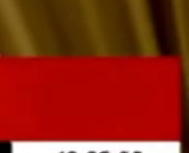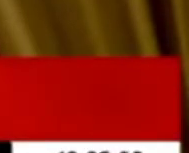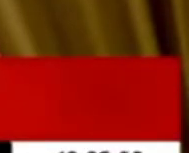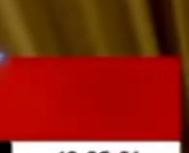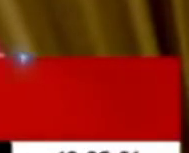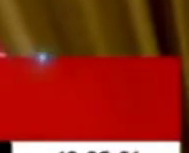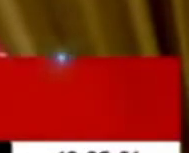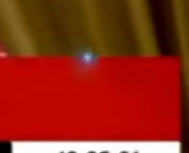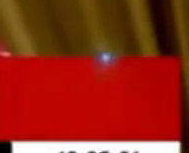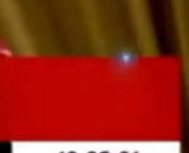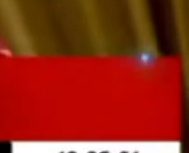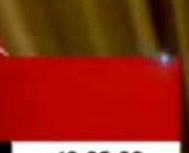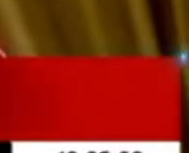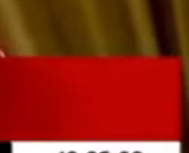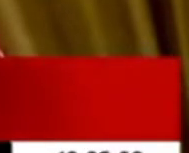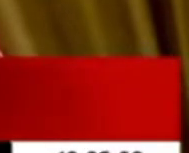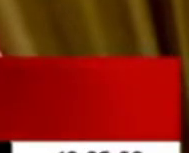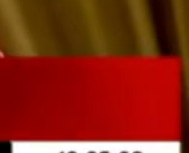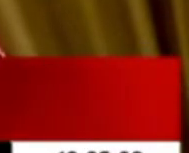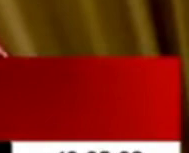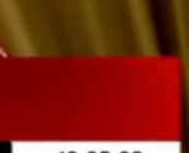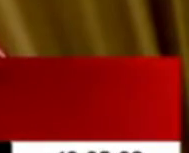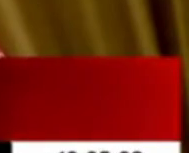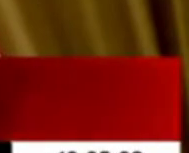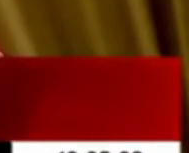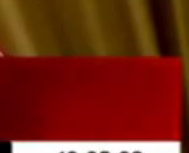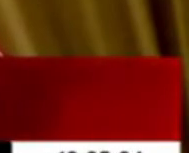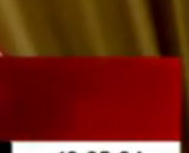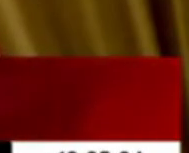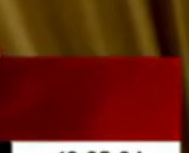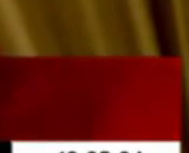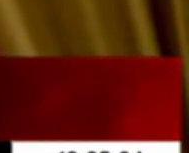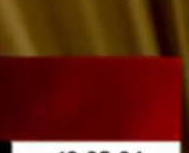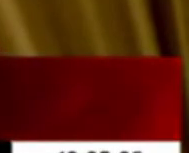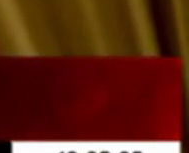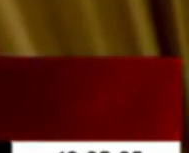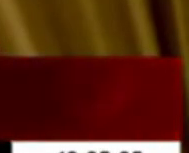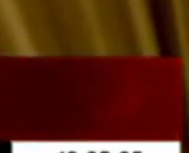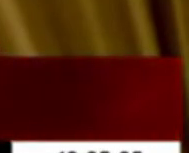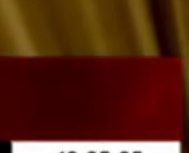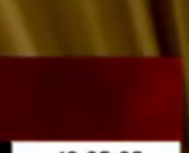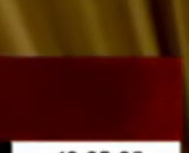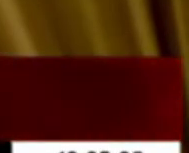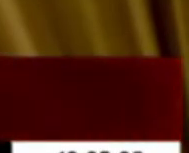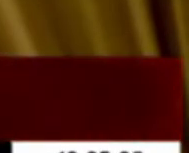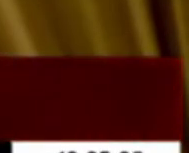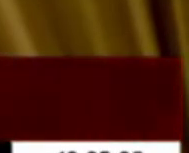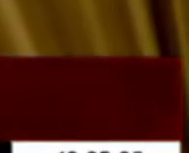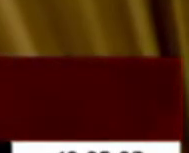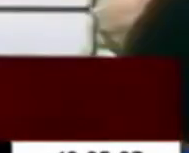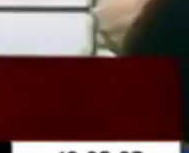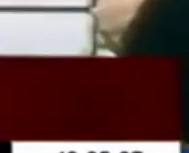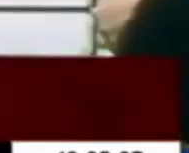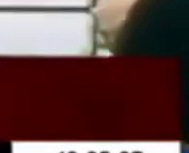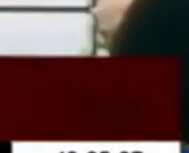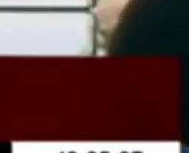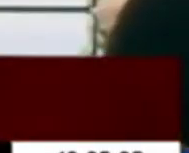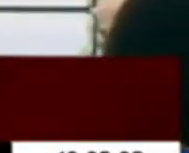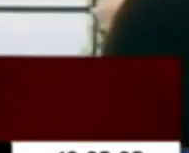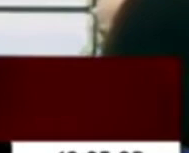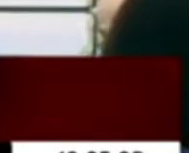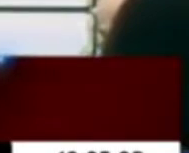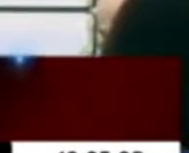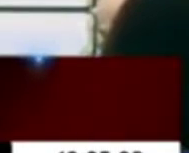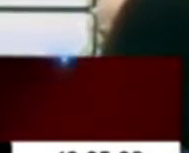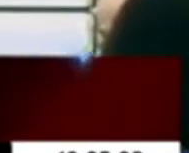inserted Article 143, Clause 4, whereby we allowed him to be sued in criminal matters if the matter touches on an international treaty which allows him